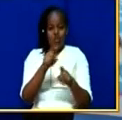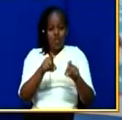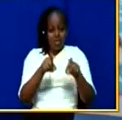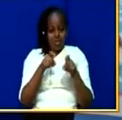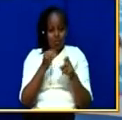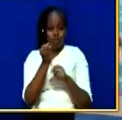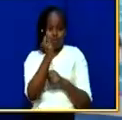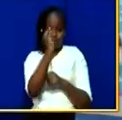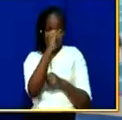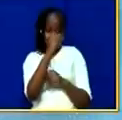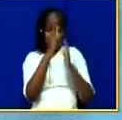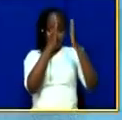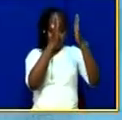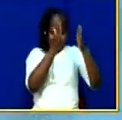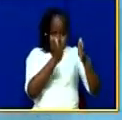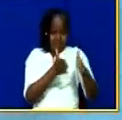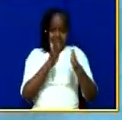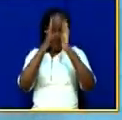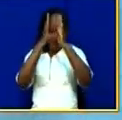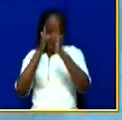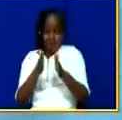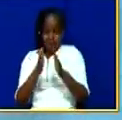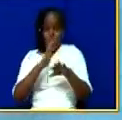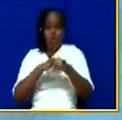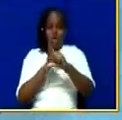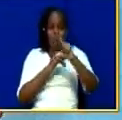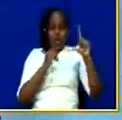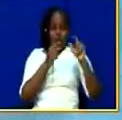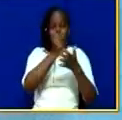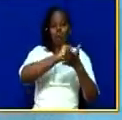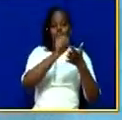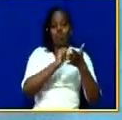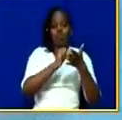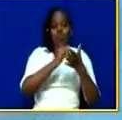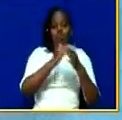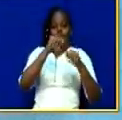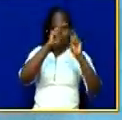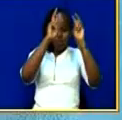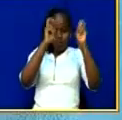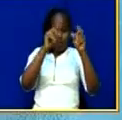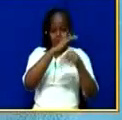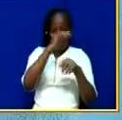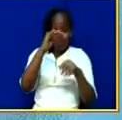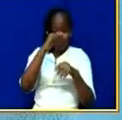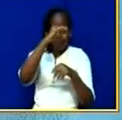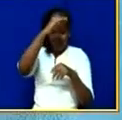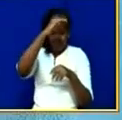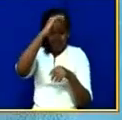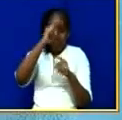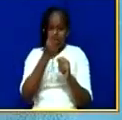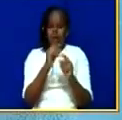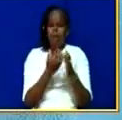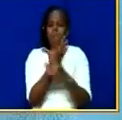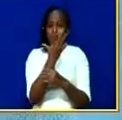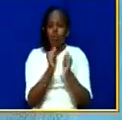draw a table. Okay. Yes. On the left-hand side, write the tiny Crops seed, with tiny the seeds. crops